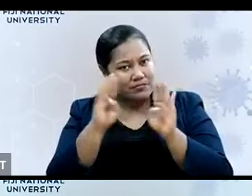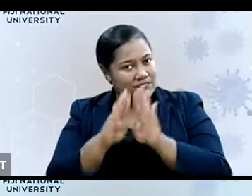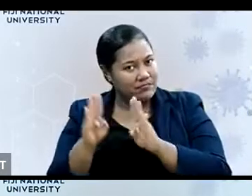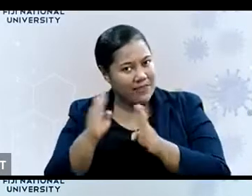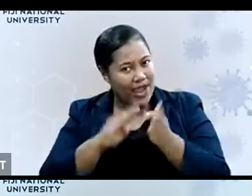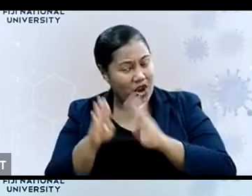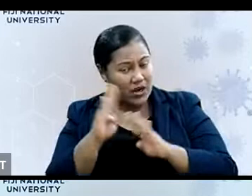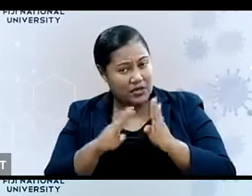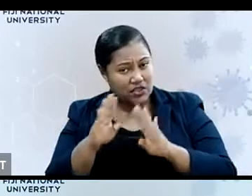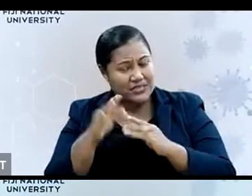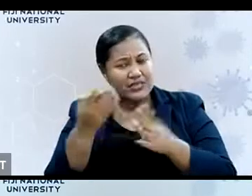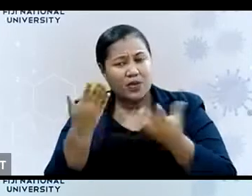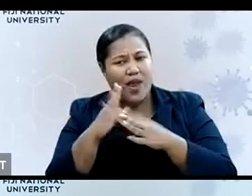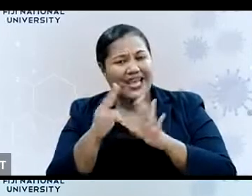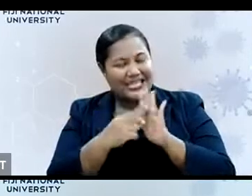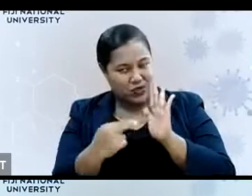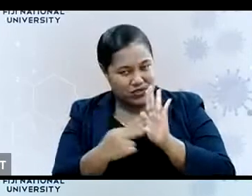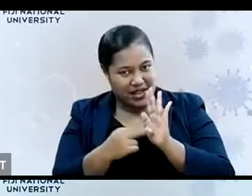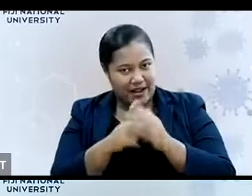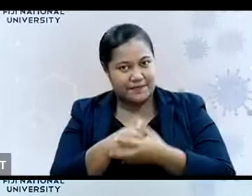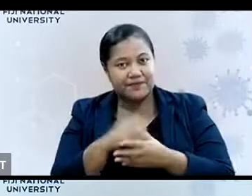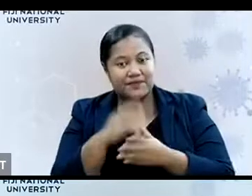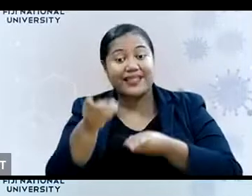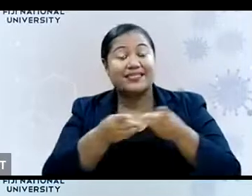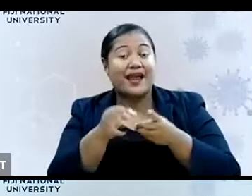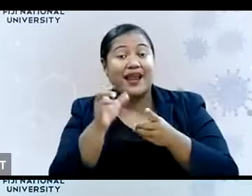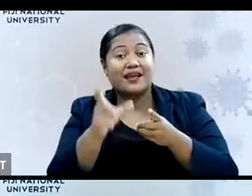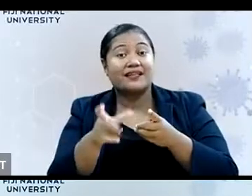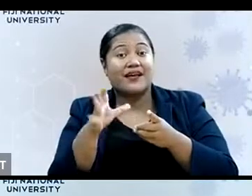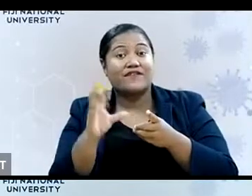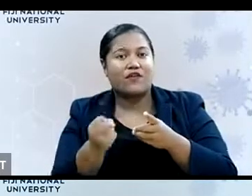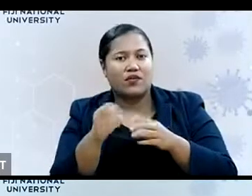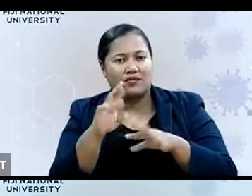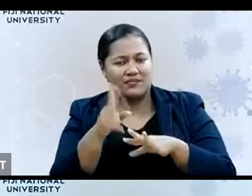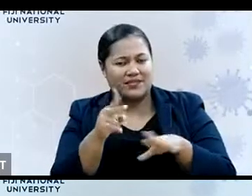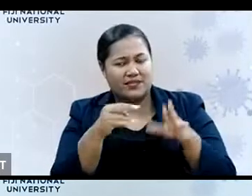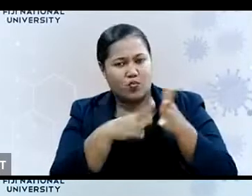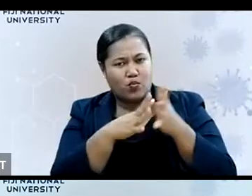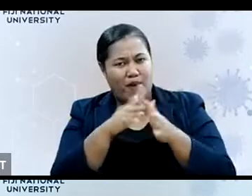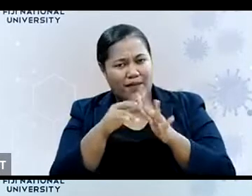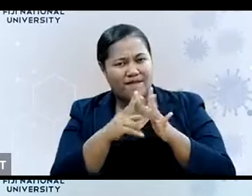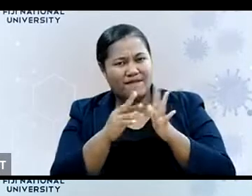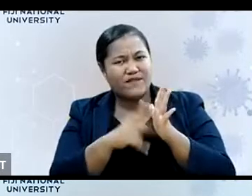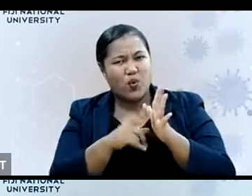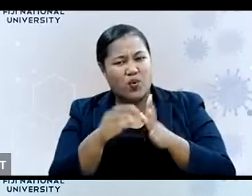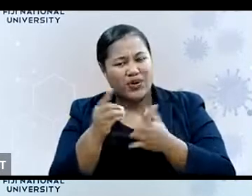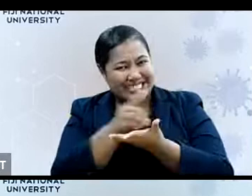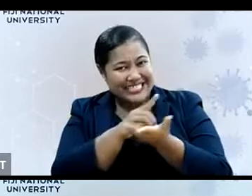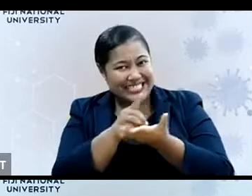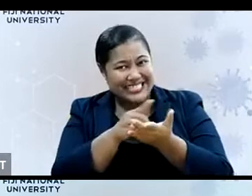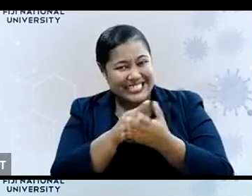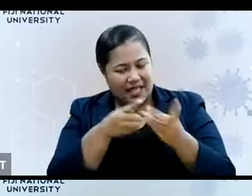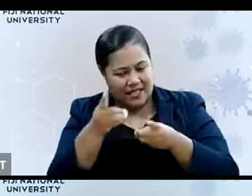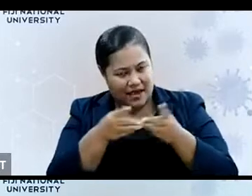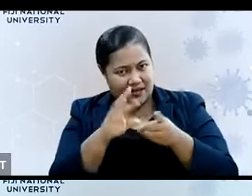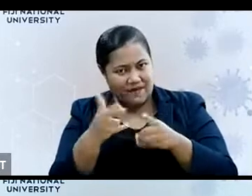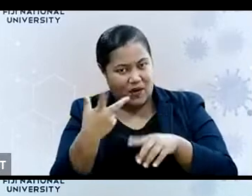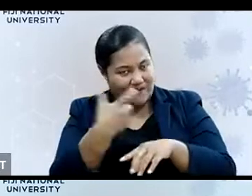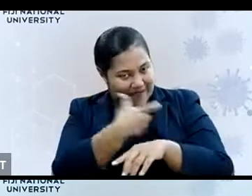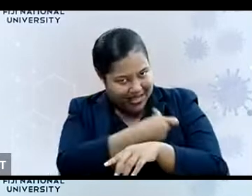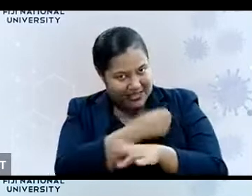Zealand. And he's the director of the Webster Center for Infectious Diseases and science director of Vaccine